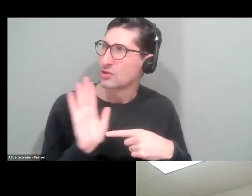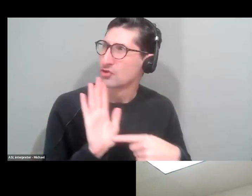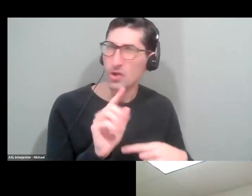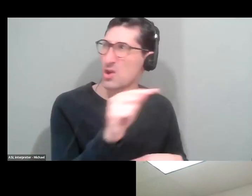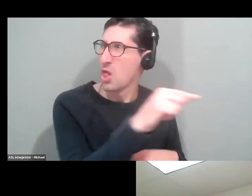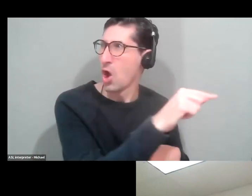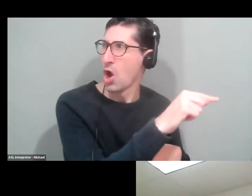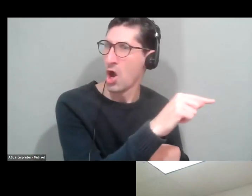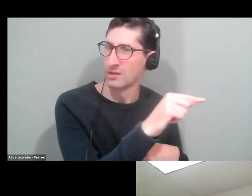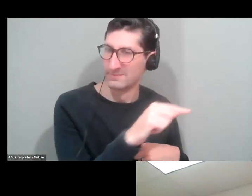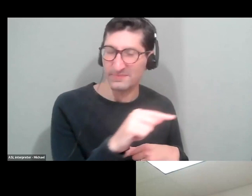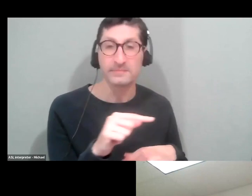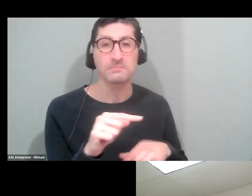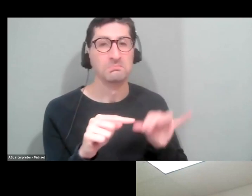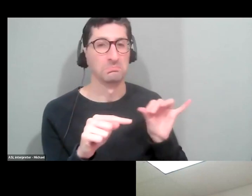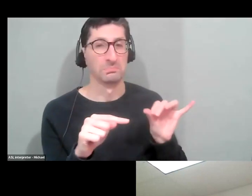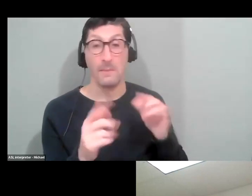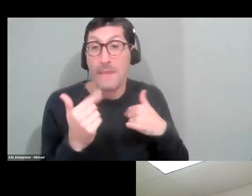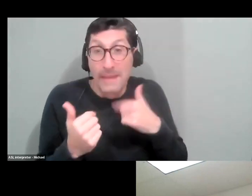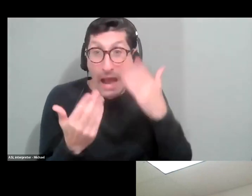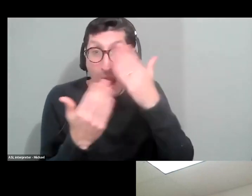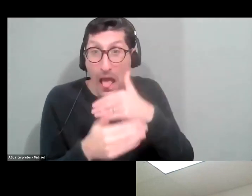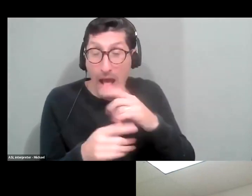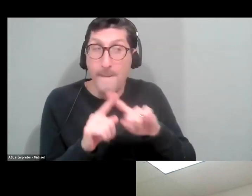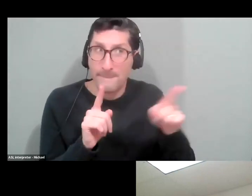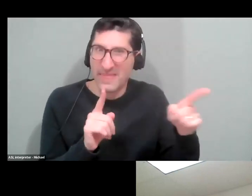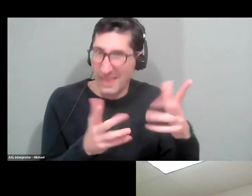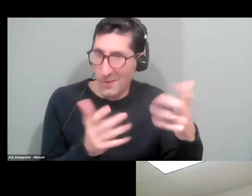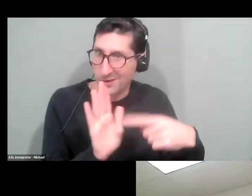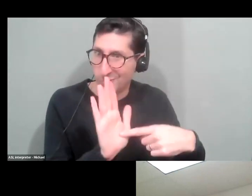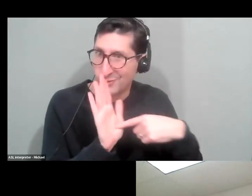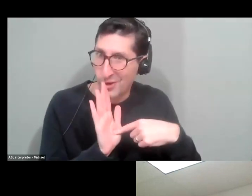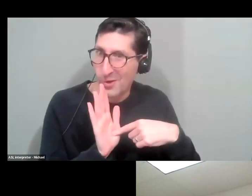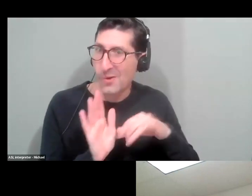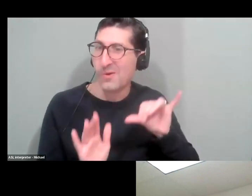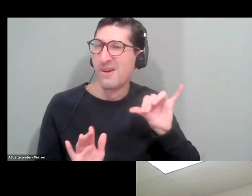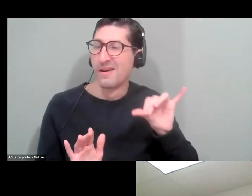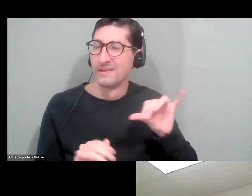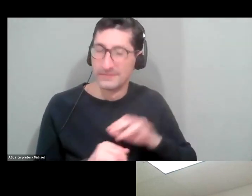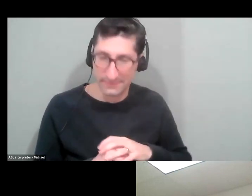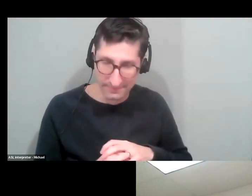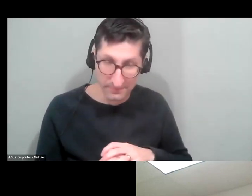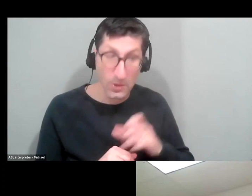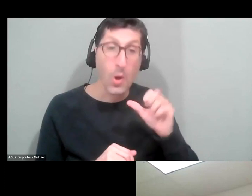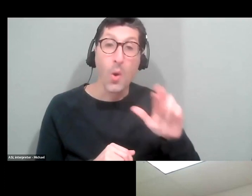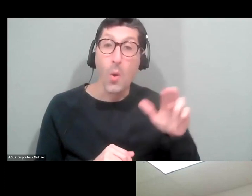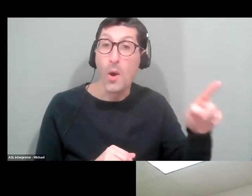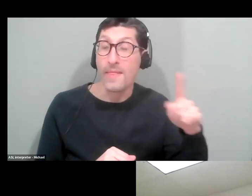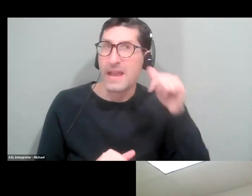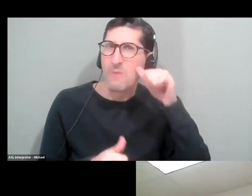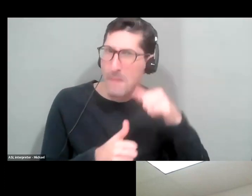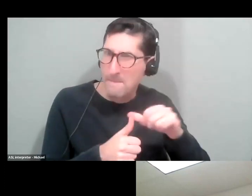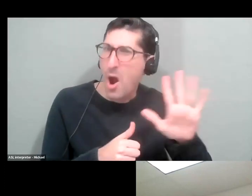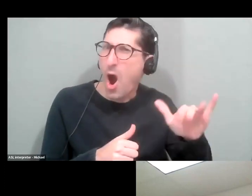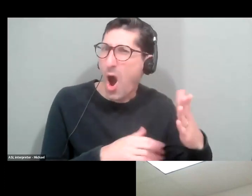not notice, that or issues that they've noticed somebody has had in being able to